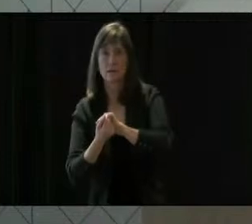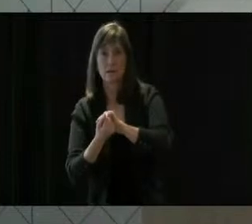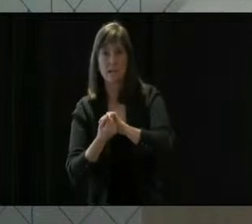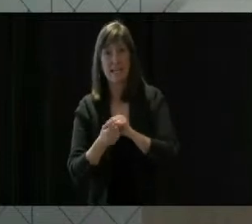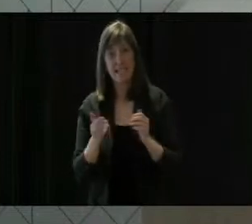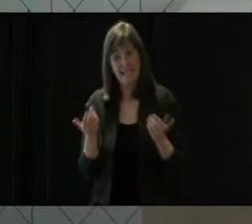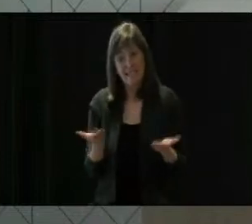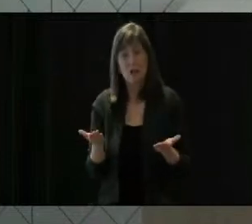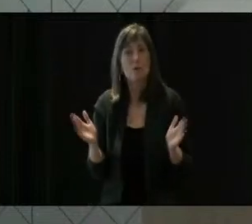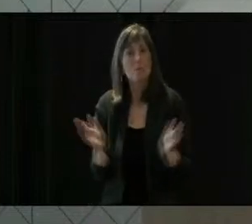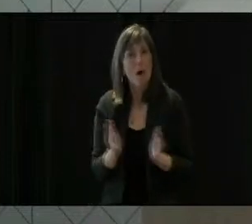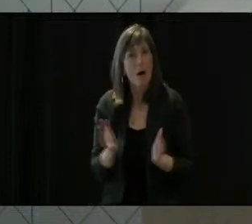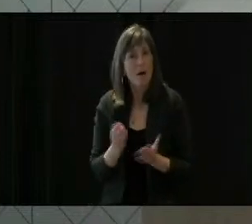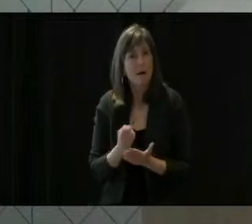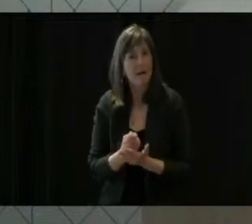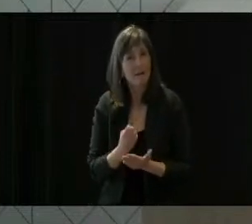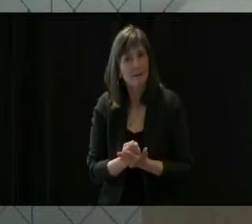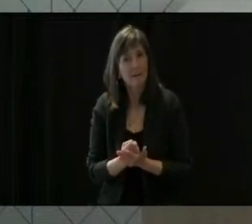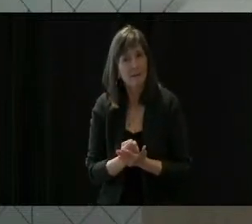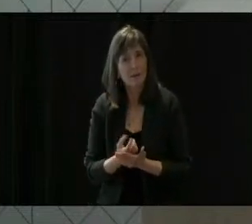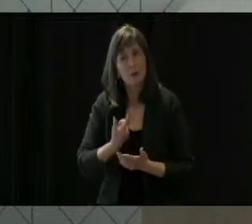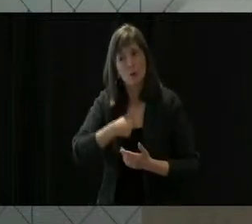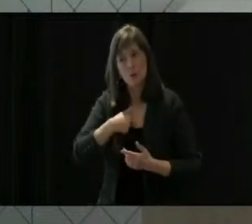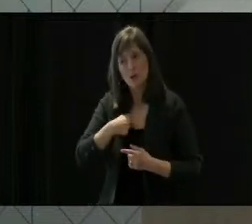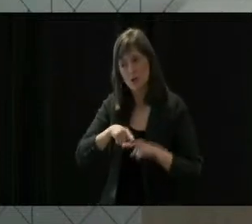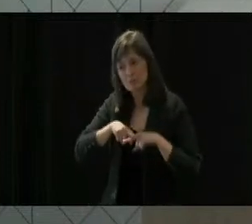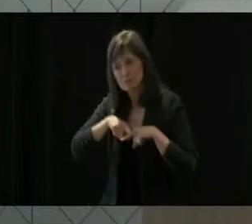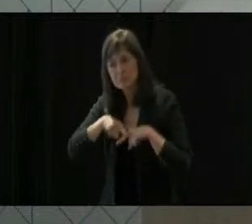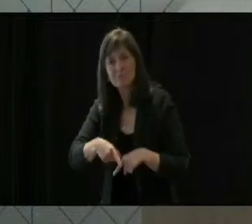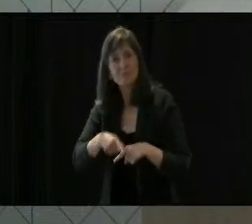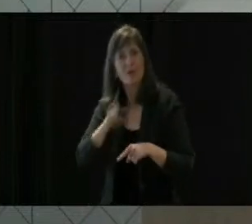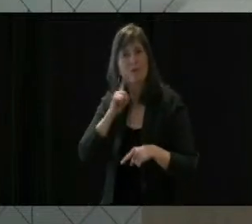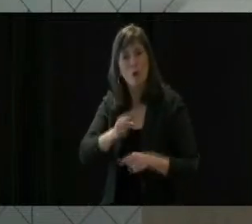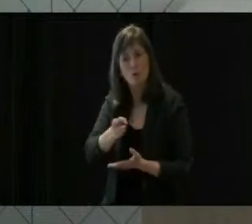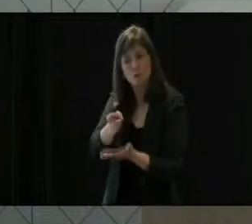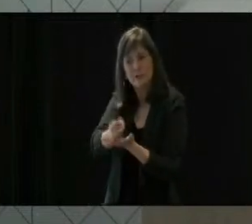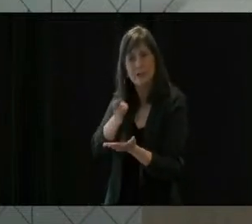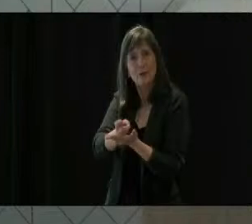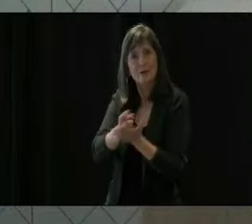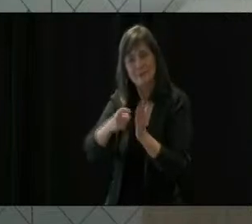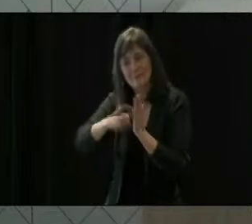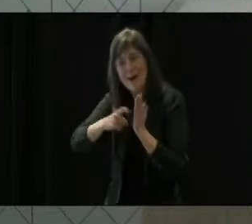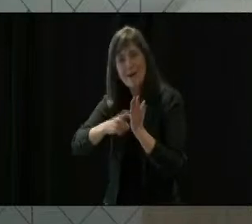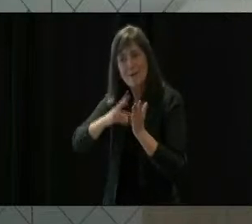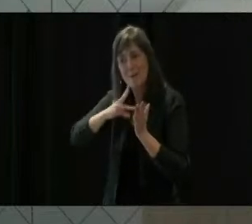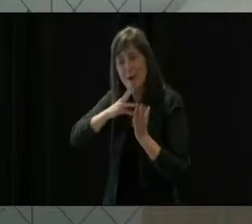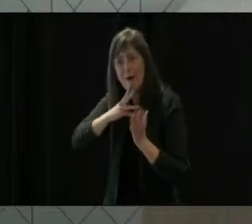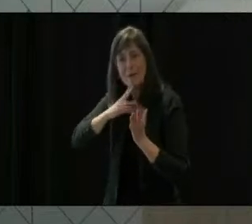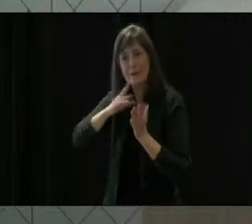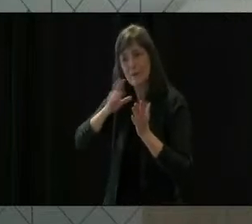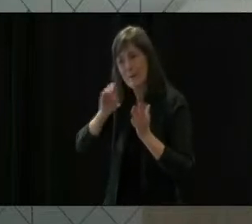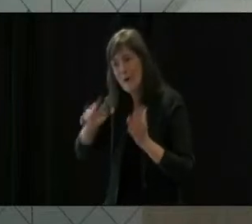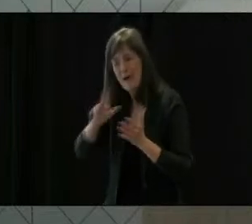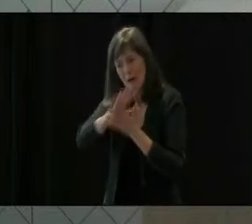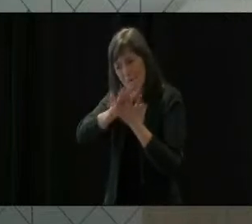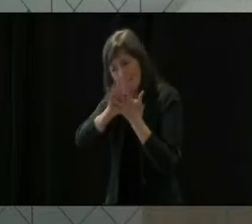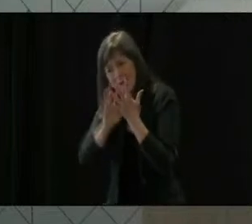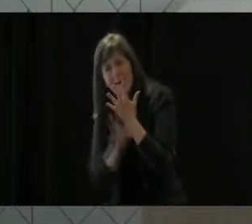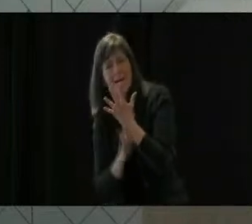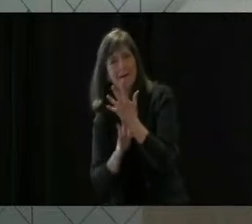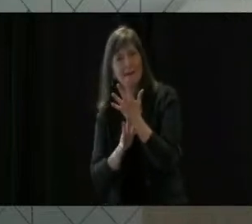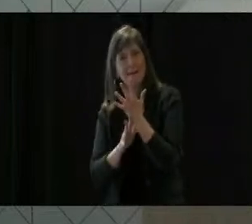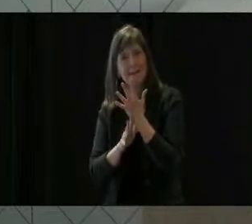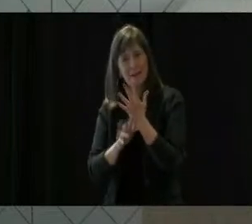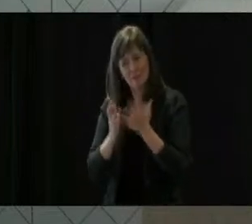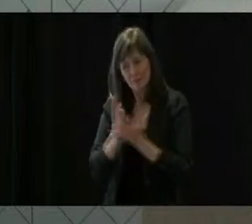resource-based economy, an economy that has this beautiful asset base, not just the Churchill River, but you know the mining resources